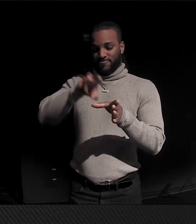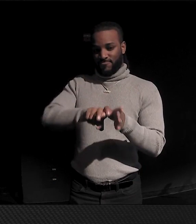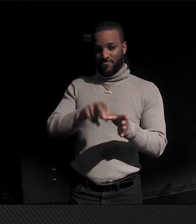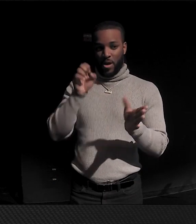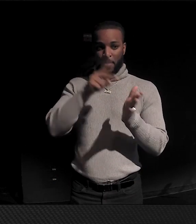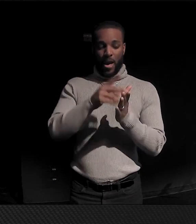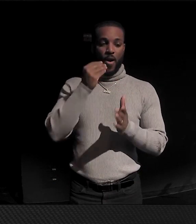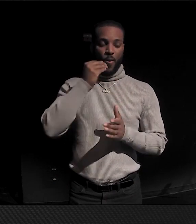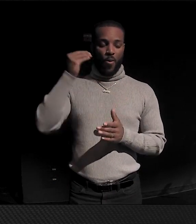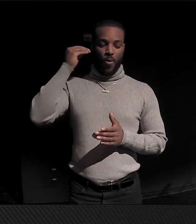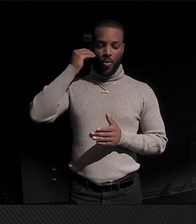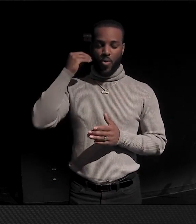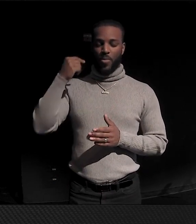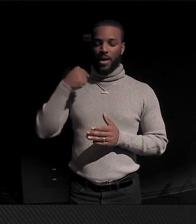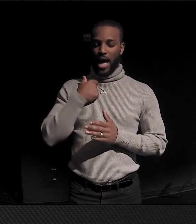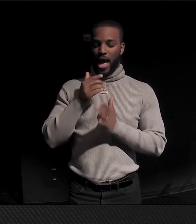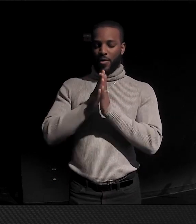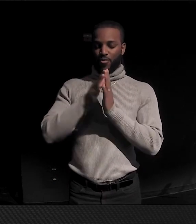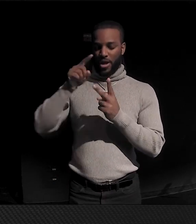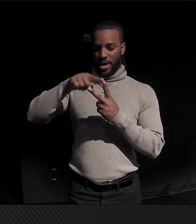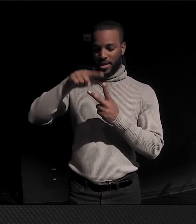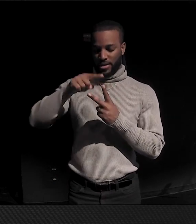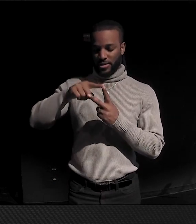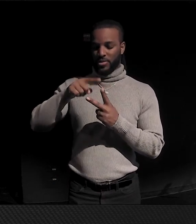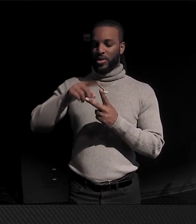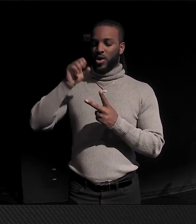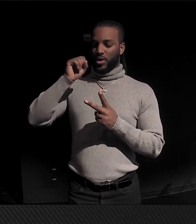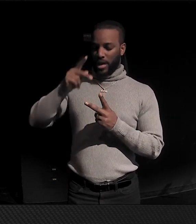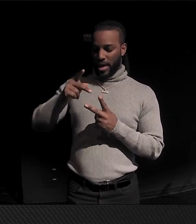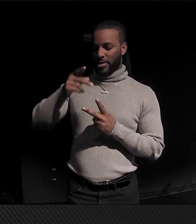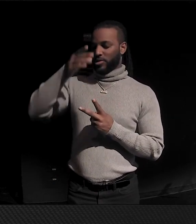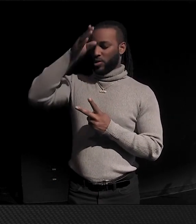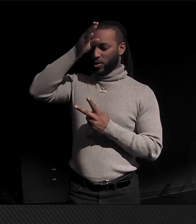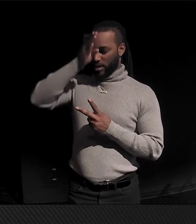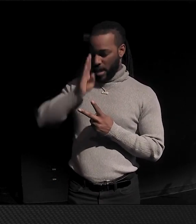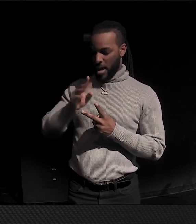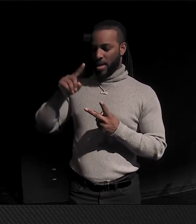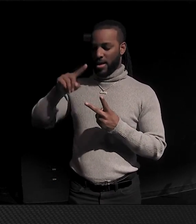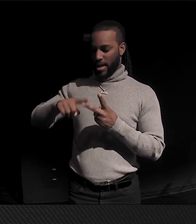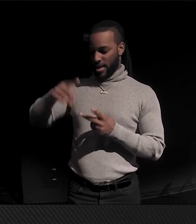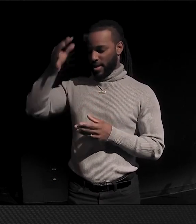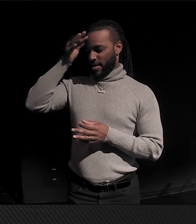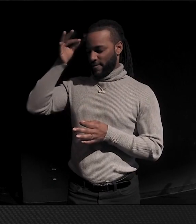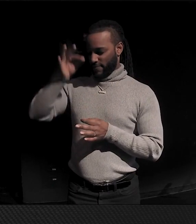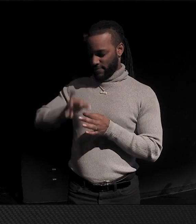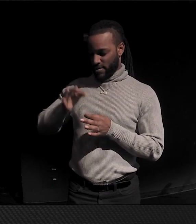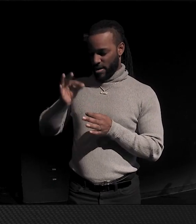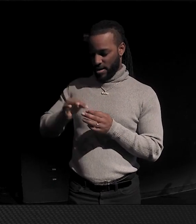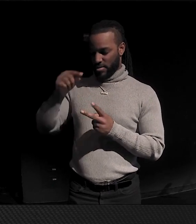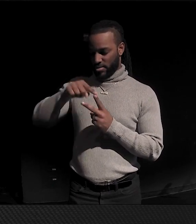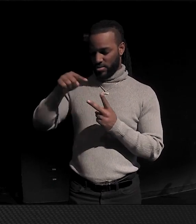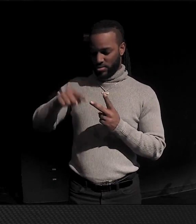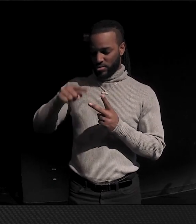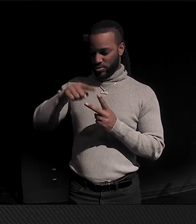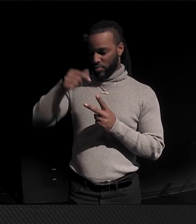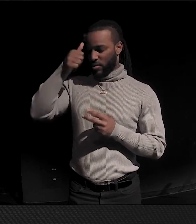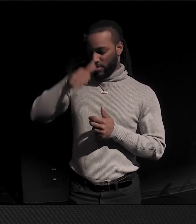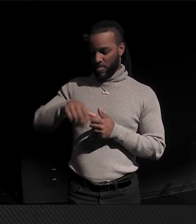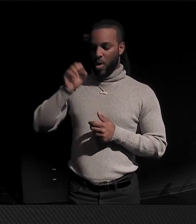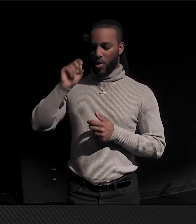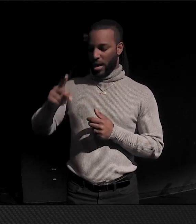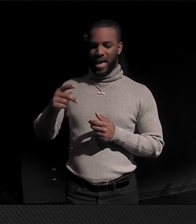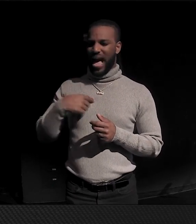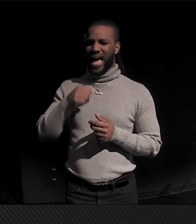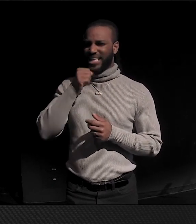are the two things. By his wounds you are healed. Faith is the substance of things hoped for, evidence of things I cannot see. I